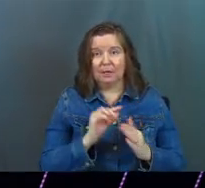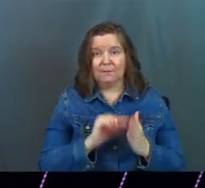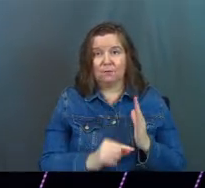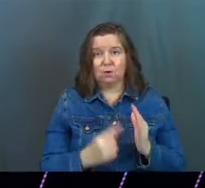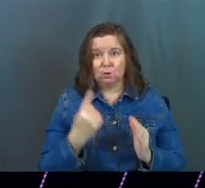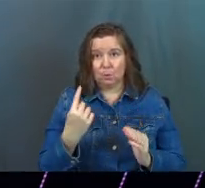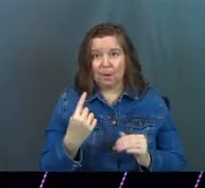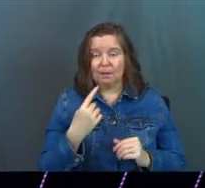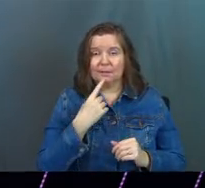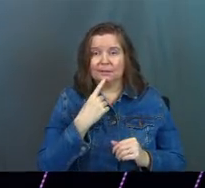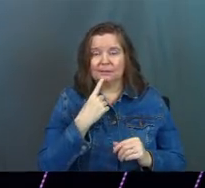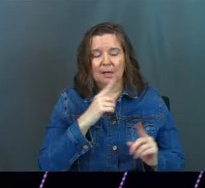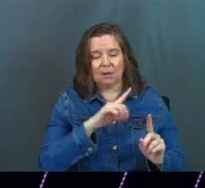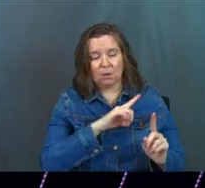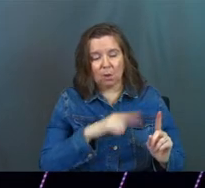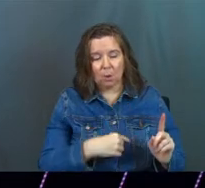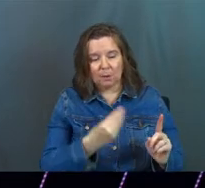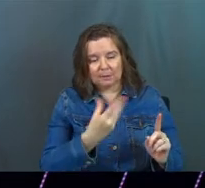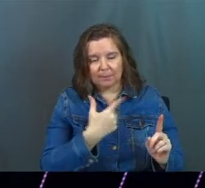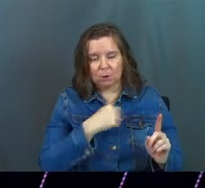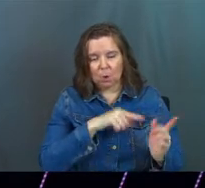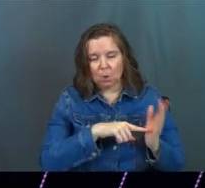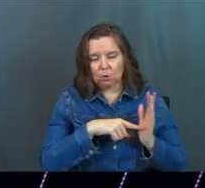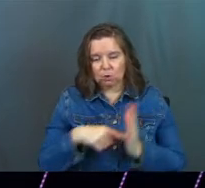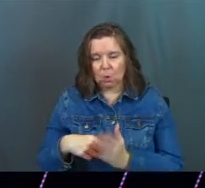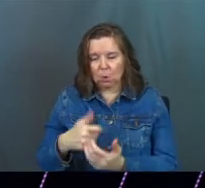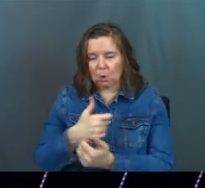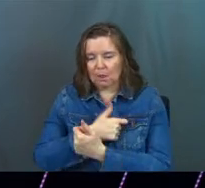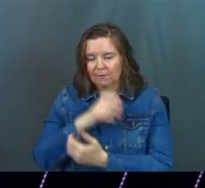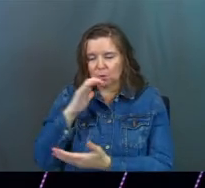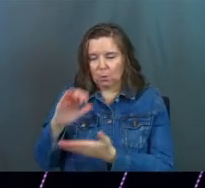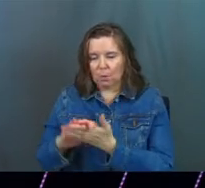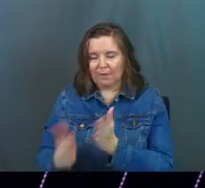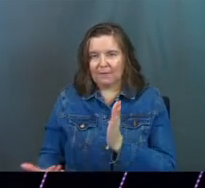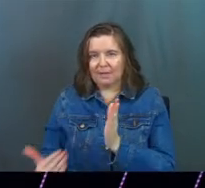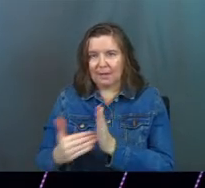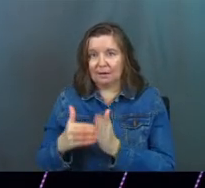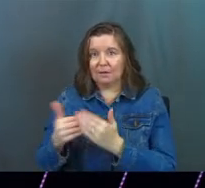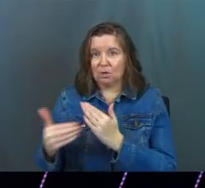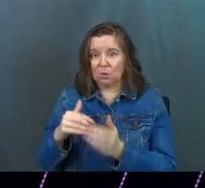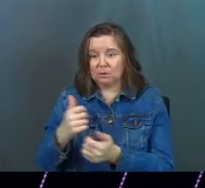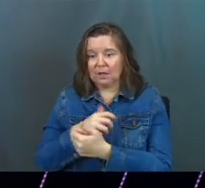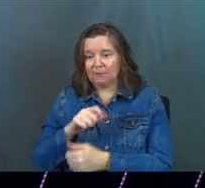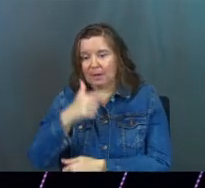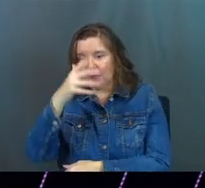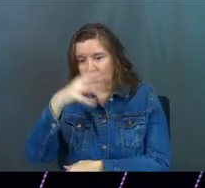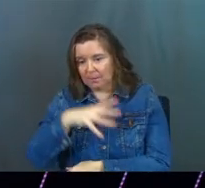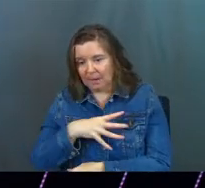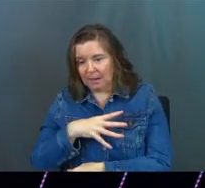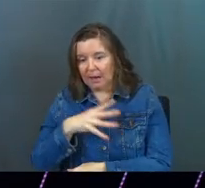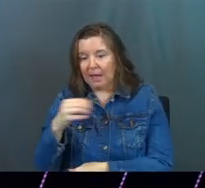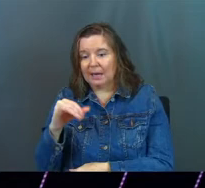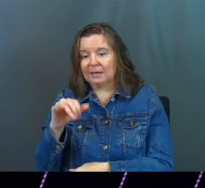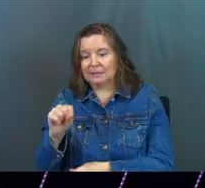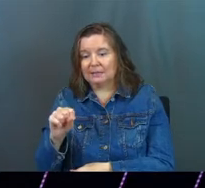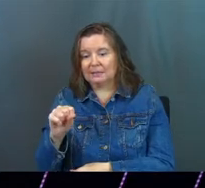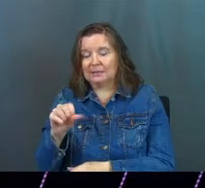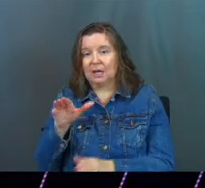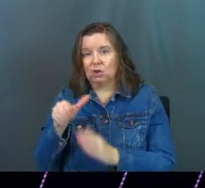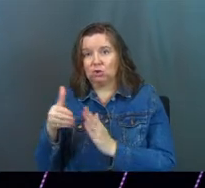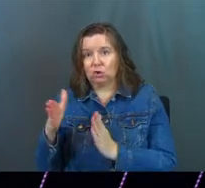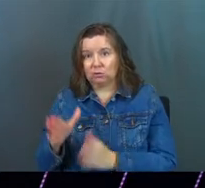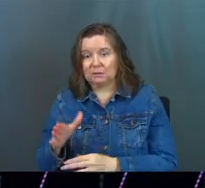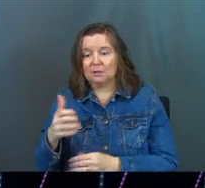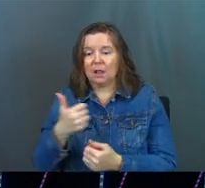Verse 1, it says, the Lord said to me, go show your love to your wife again, though she is loved by another man and is an